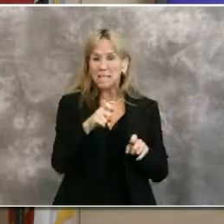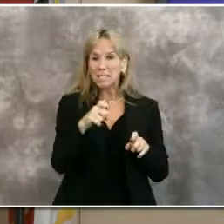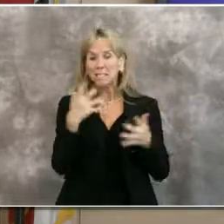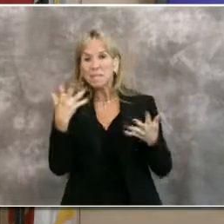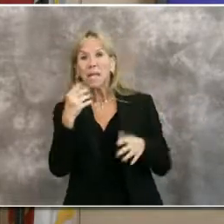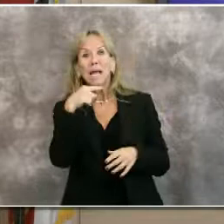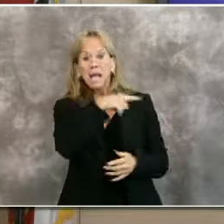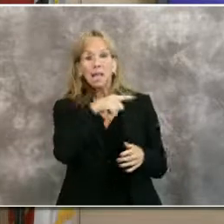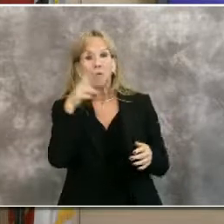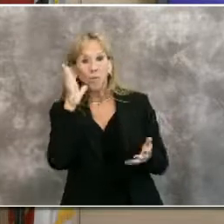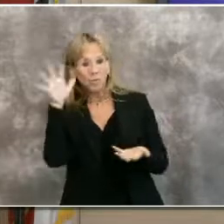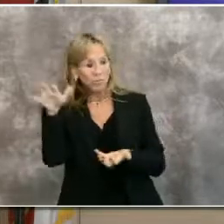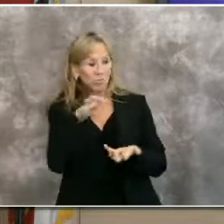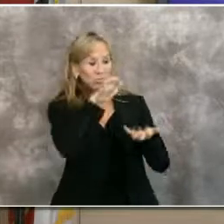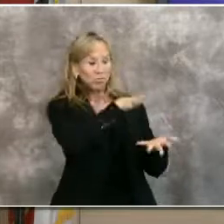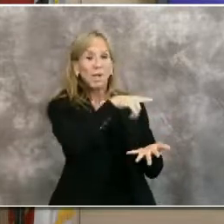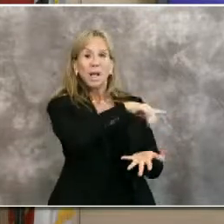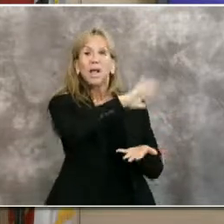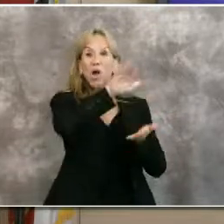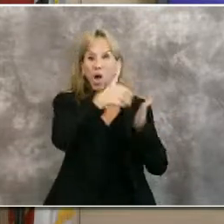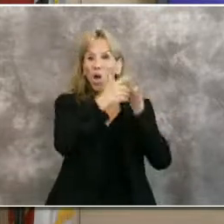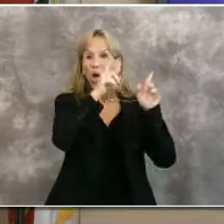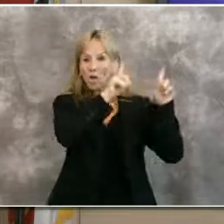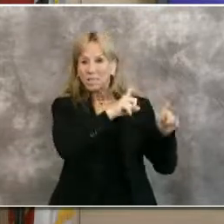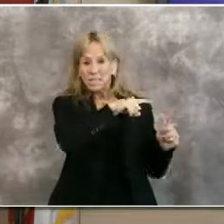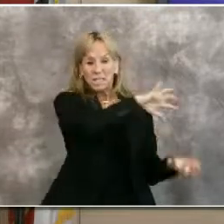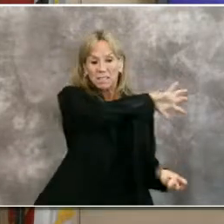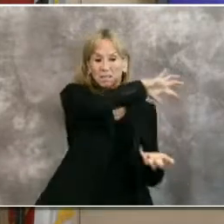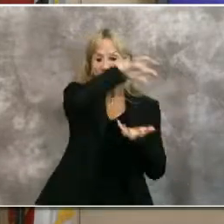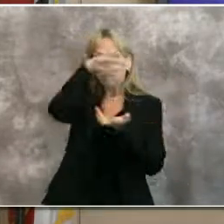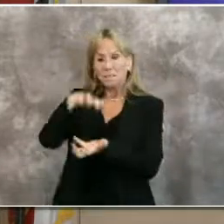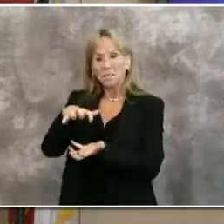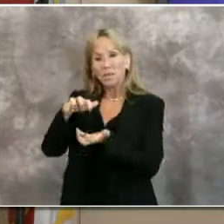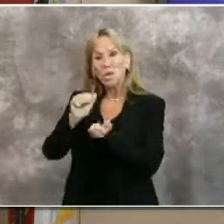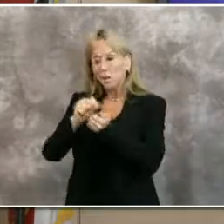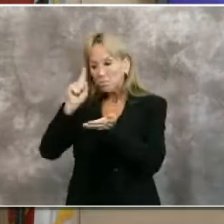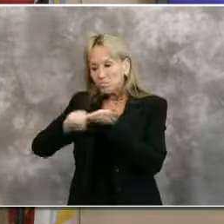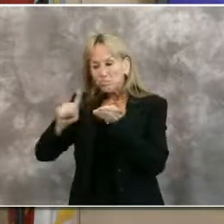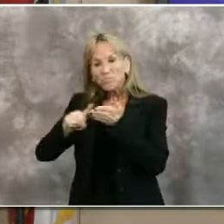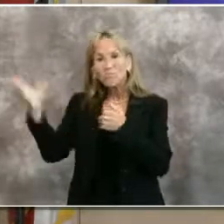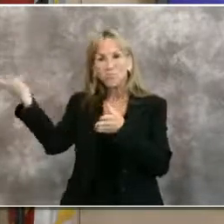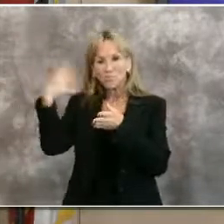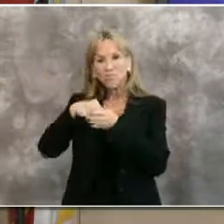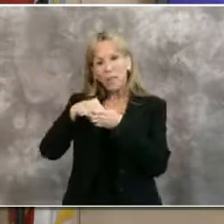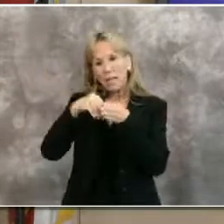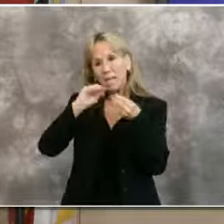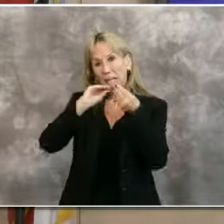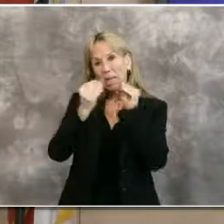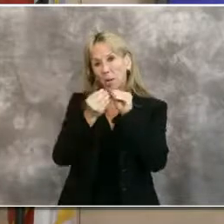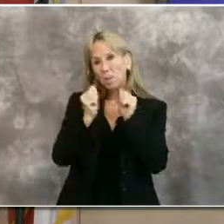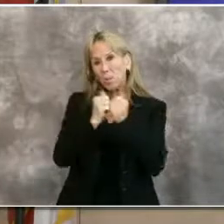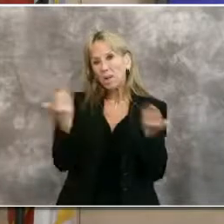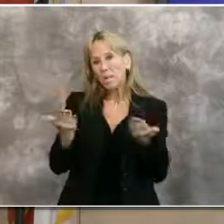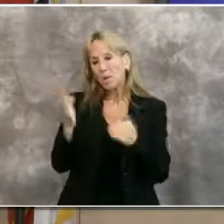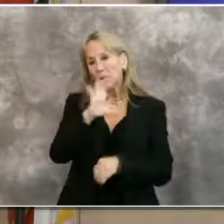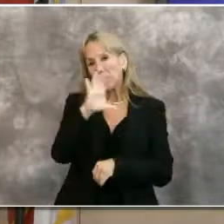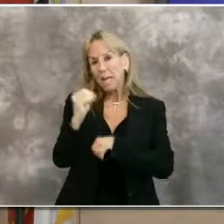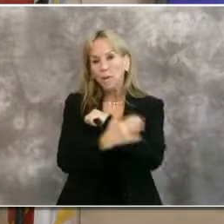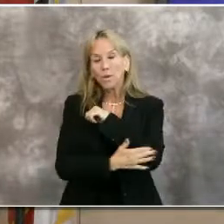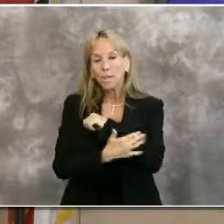them in conjunction with all the testing that's going on with the county. So I believe that's your question. Thank you.